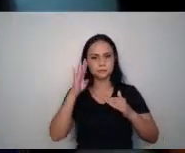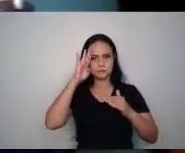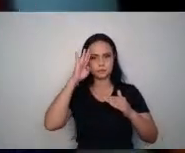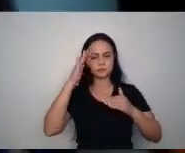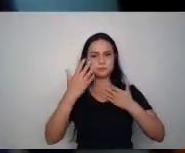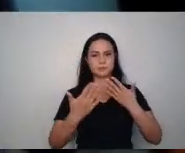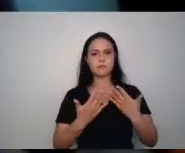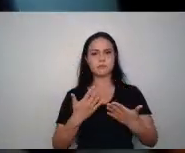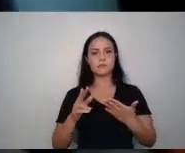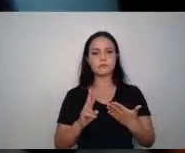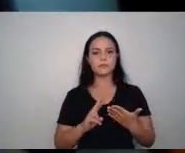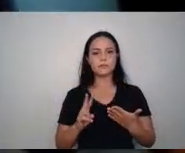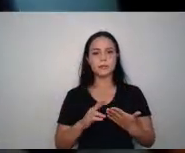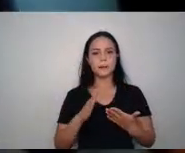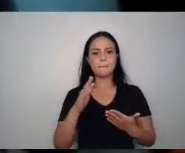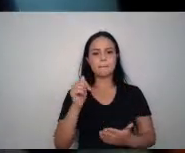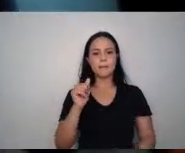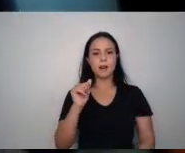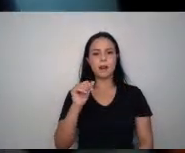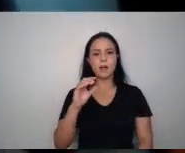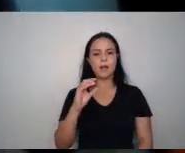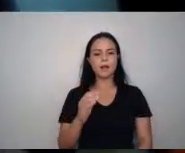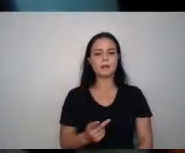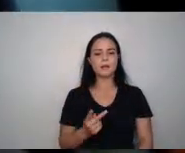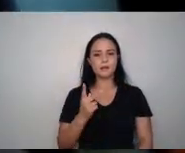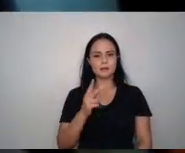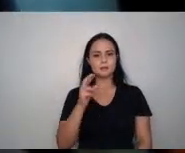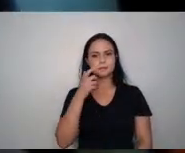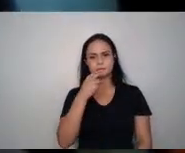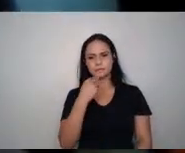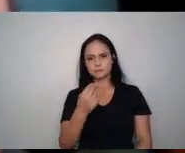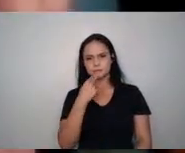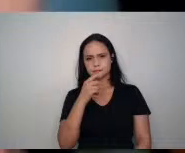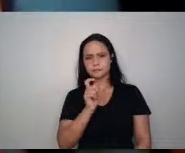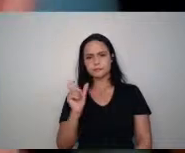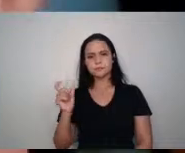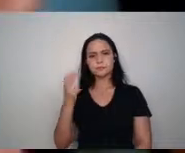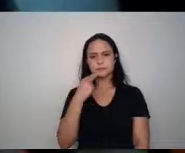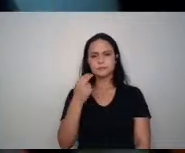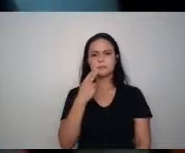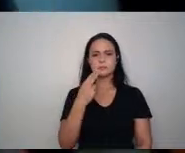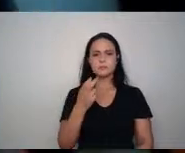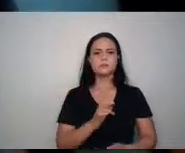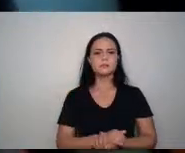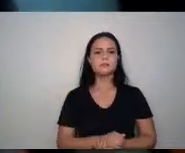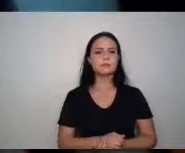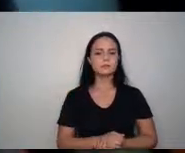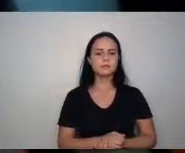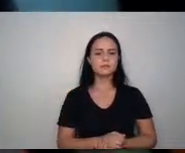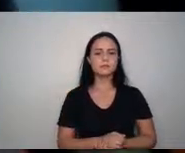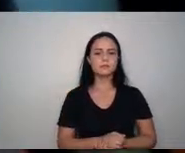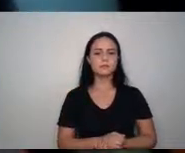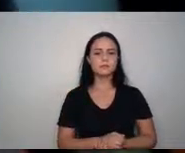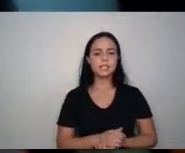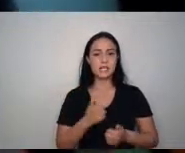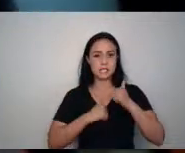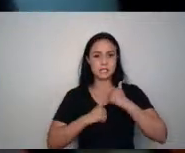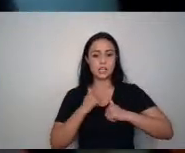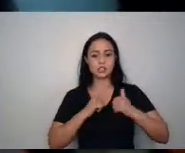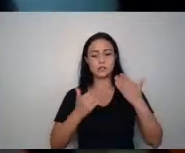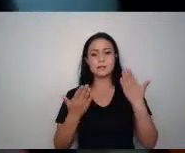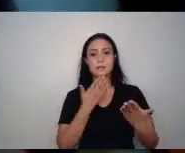And also the principle of transparency. And it's called Black Box Society.